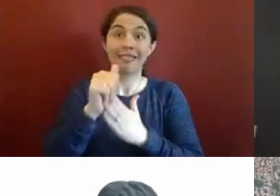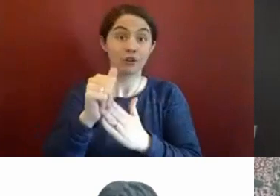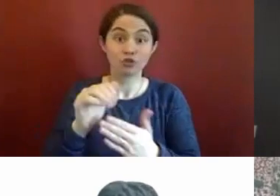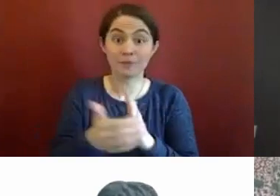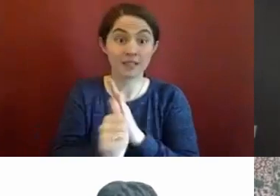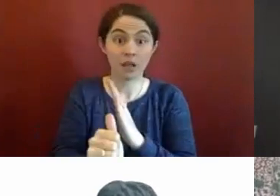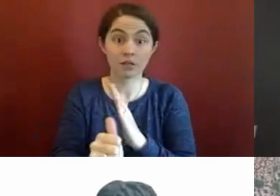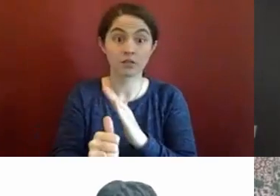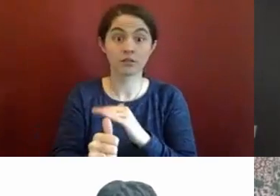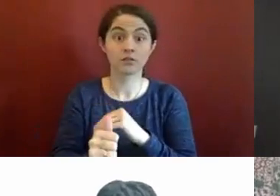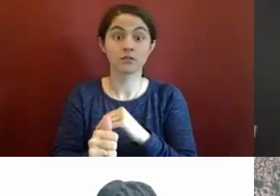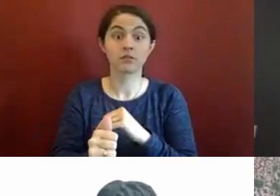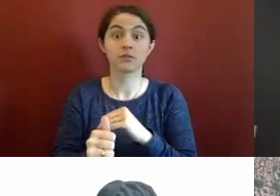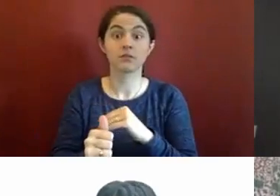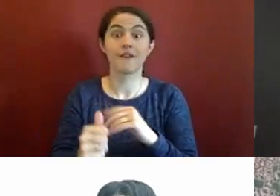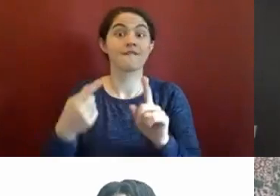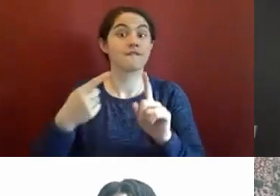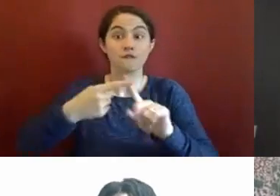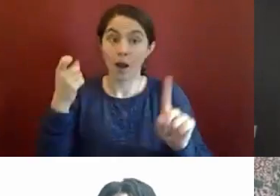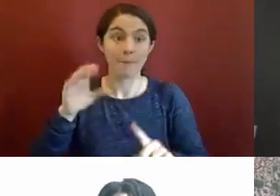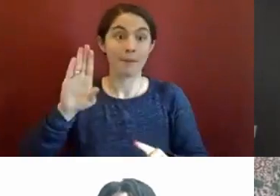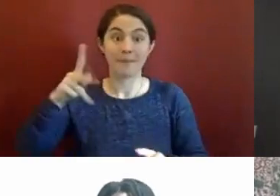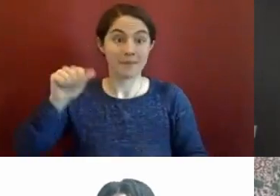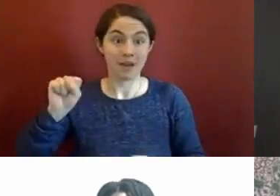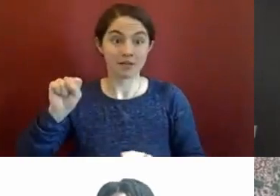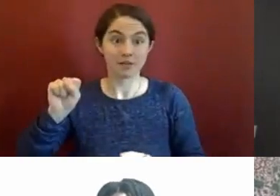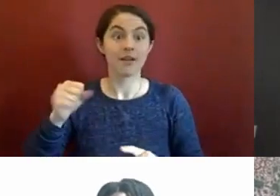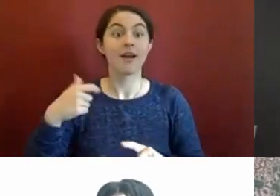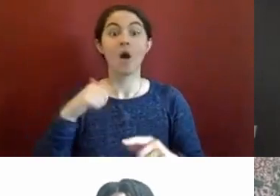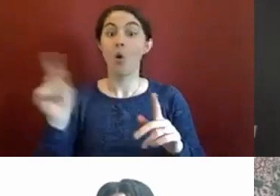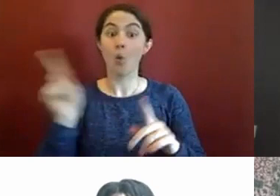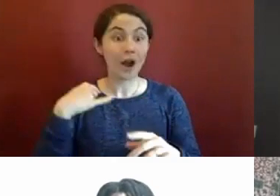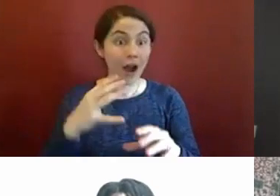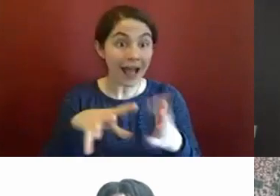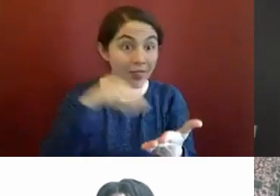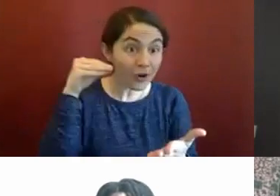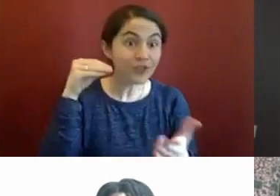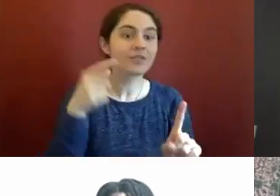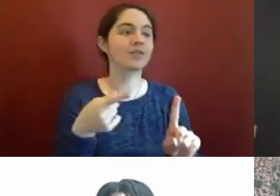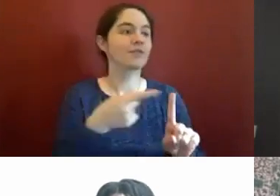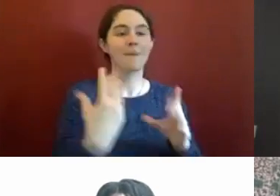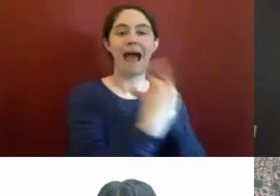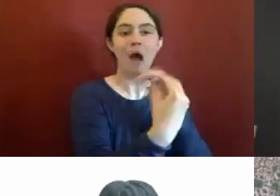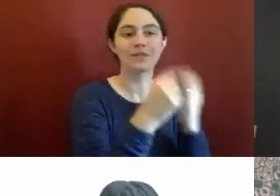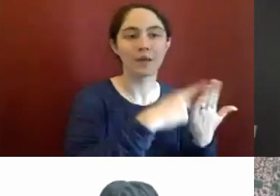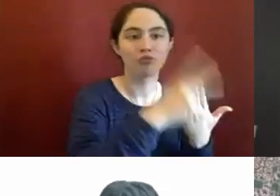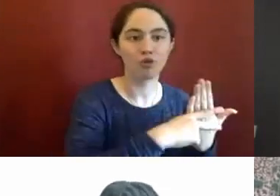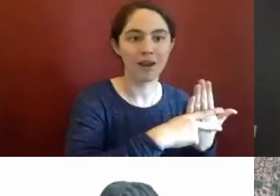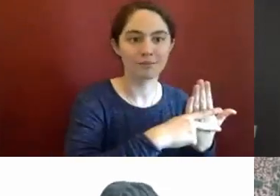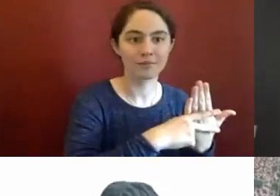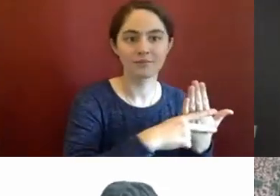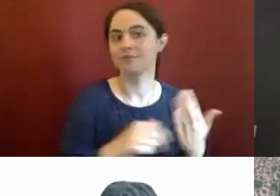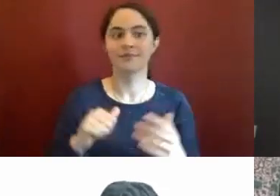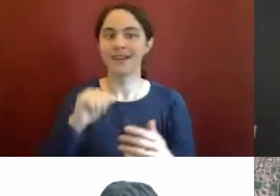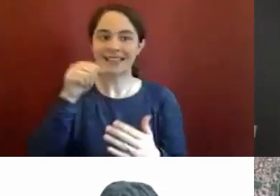get those through BPS. I got them through an outside program, through Stepping Stone, if you guys have heard of it. And it makes me think